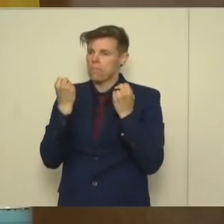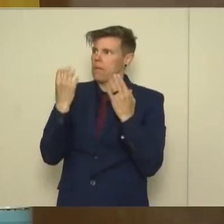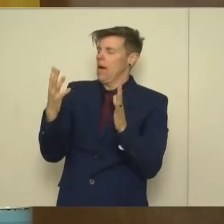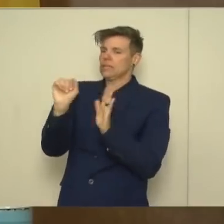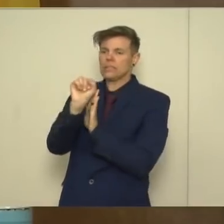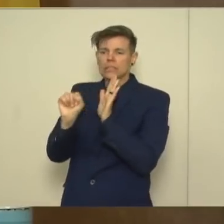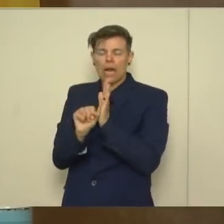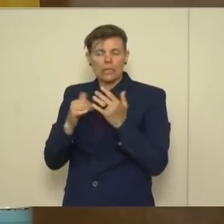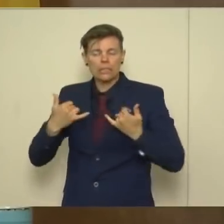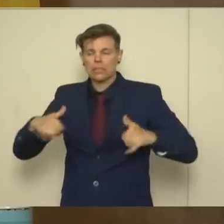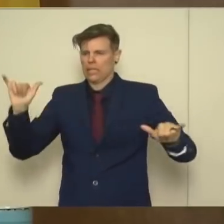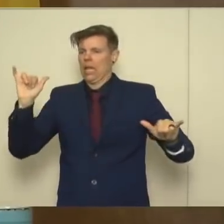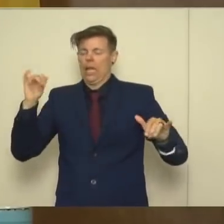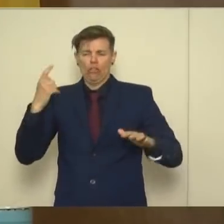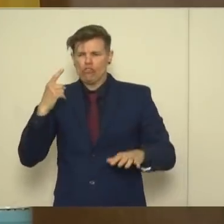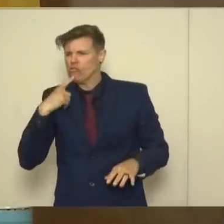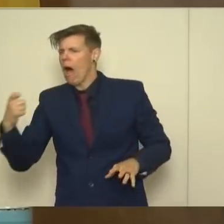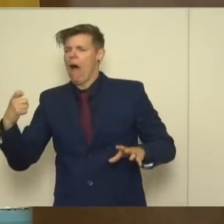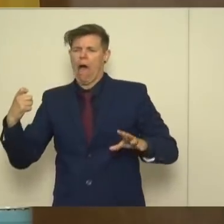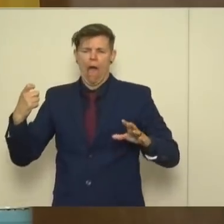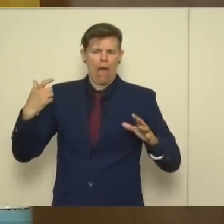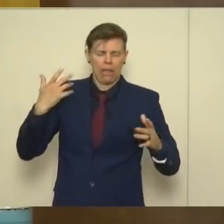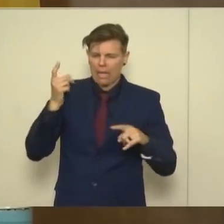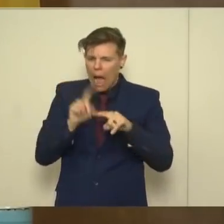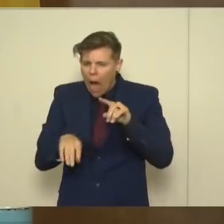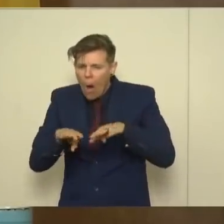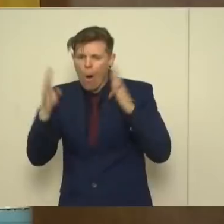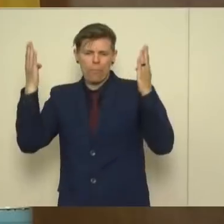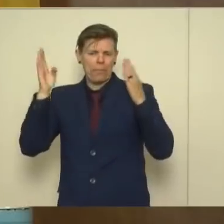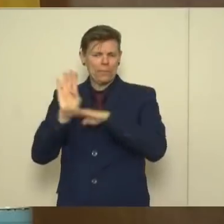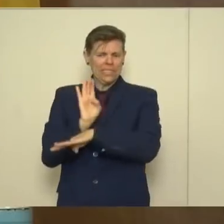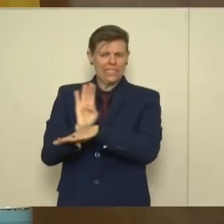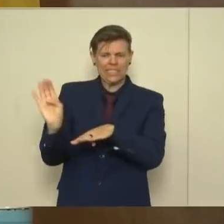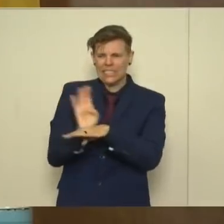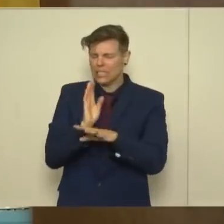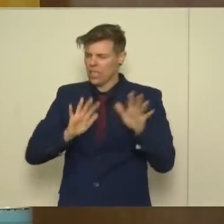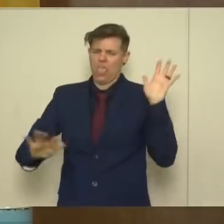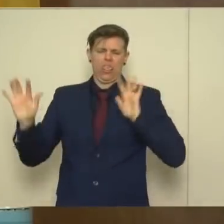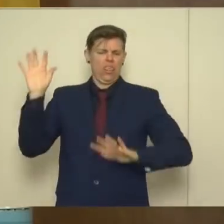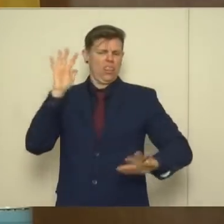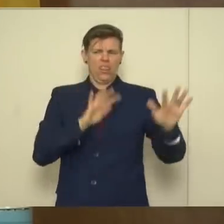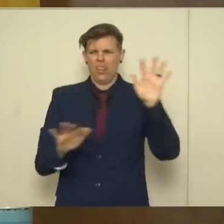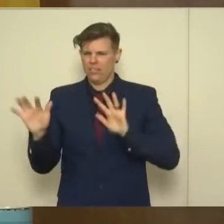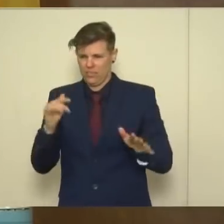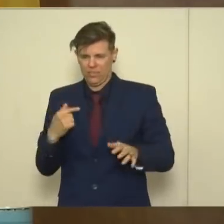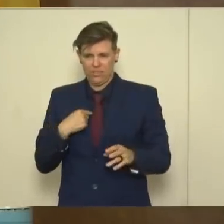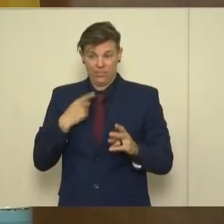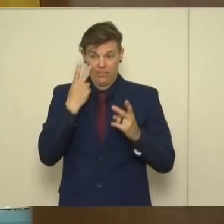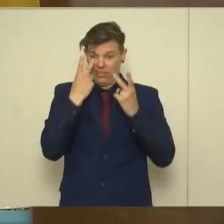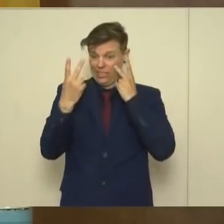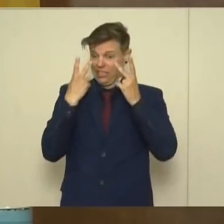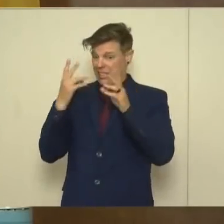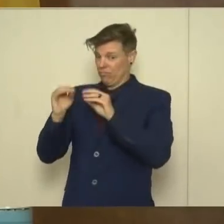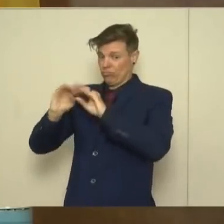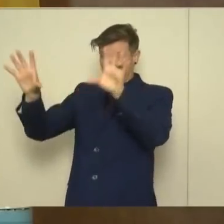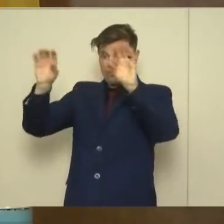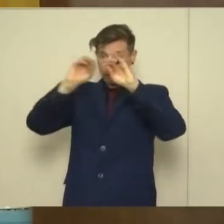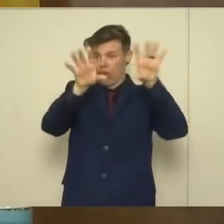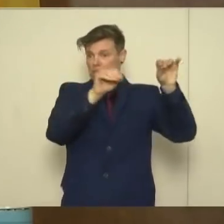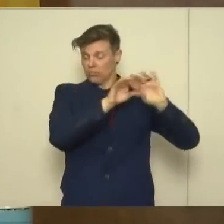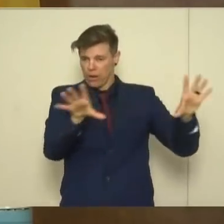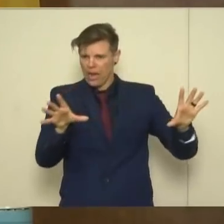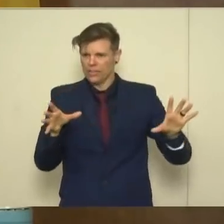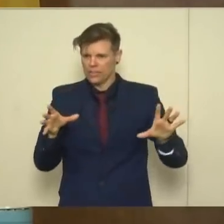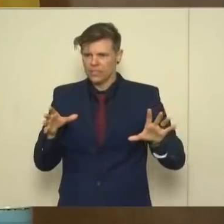of opening. We continue to see spread. And when you see spread anywhere, when I see it anywhere in the country, I know we're still at risk, because